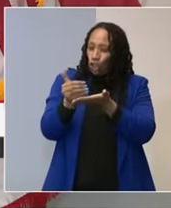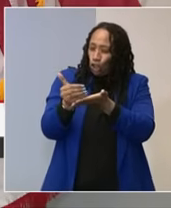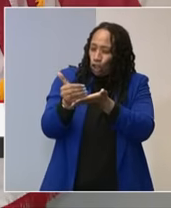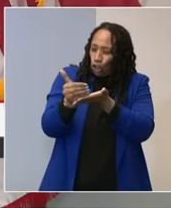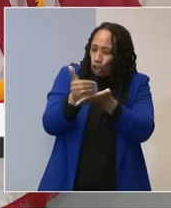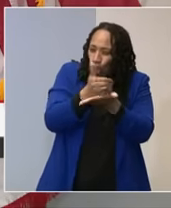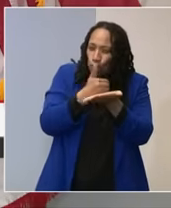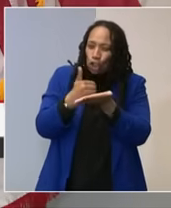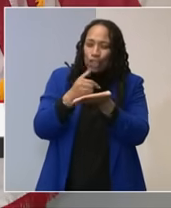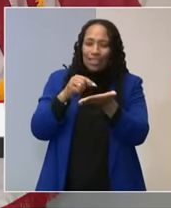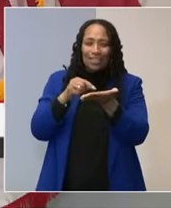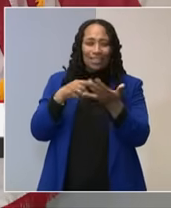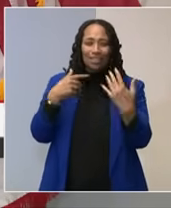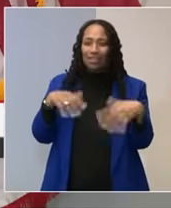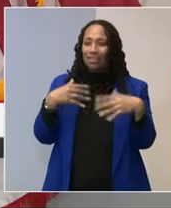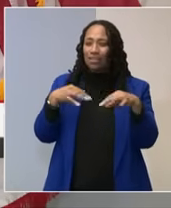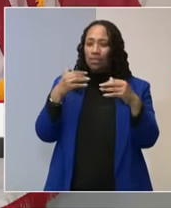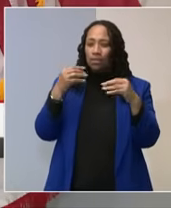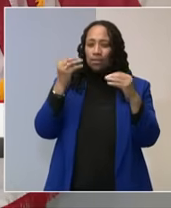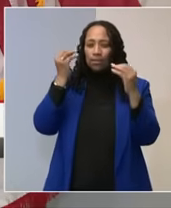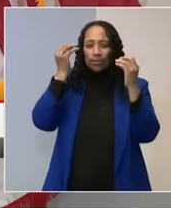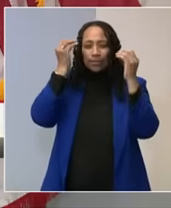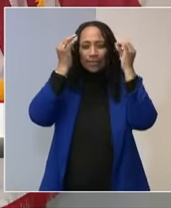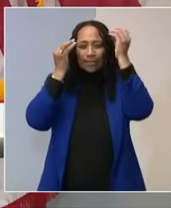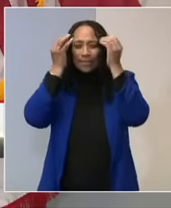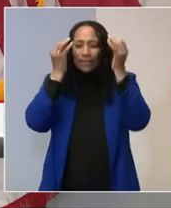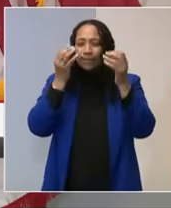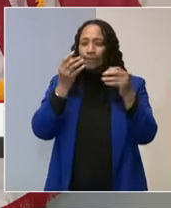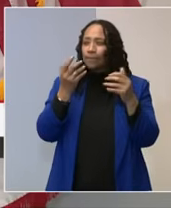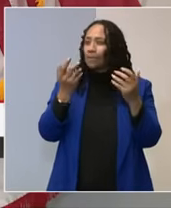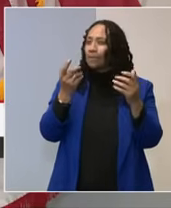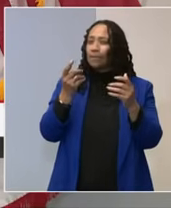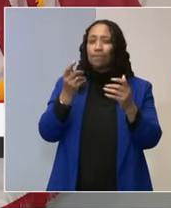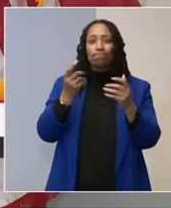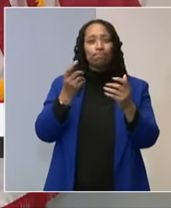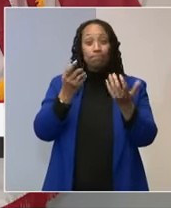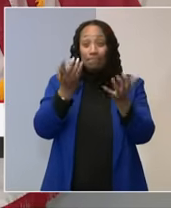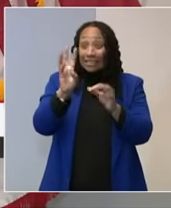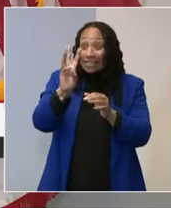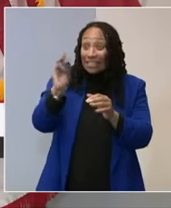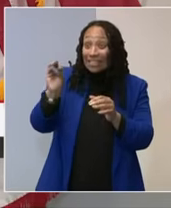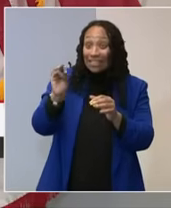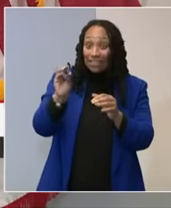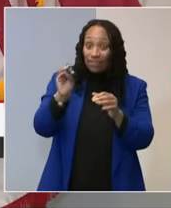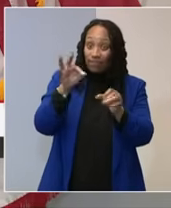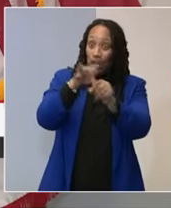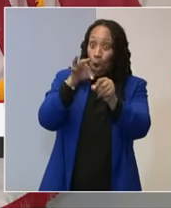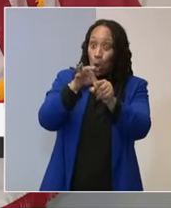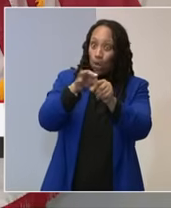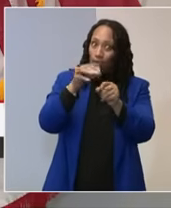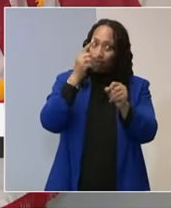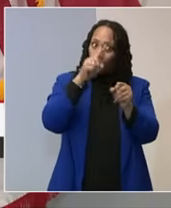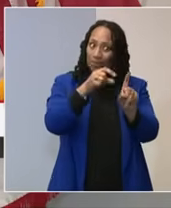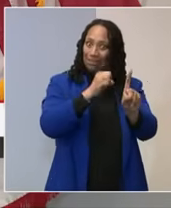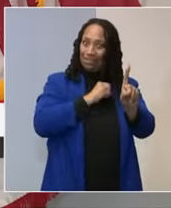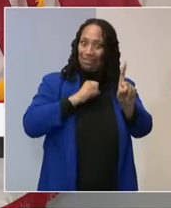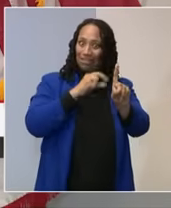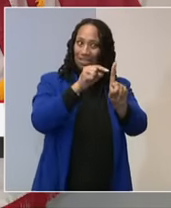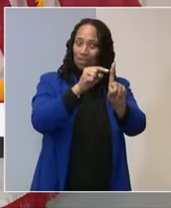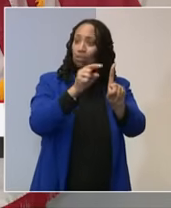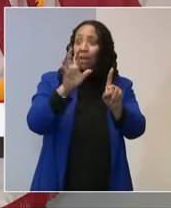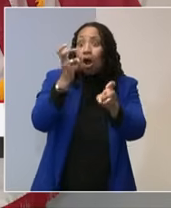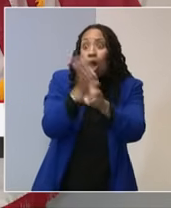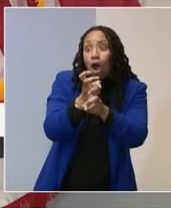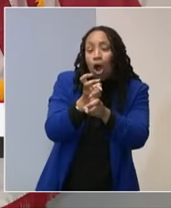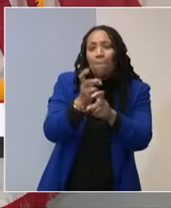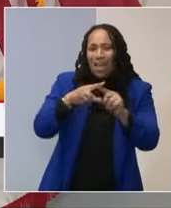filibuster. To get over 60 votes in the Senate is uphill. But listen, there could be a wave. There could be a sweep. And this is what